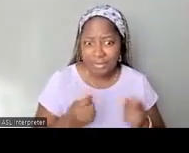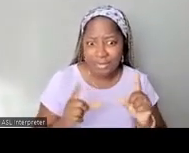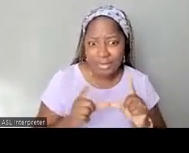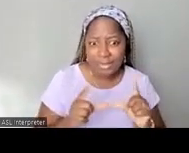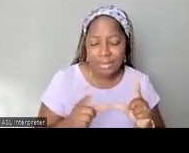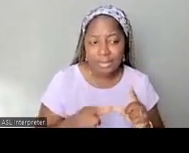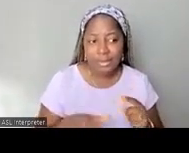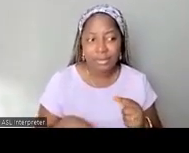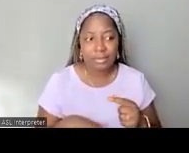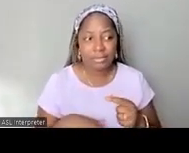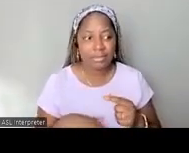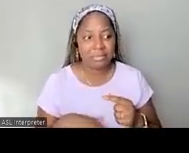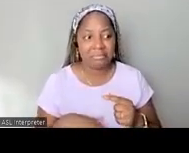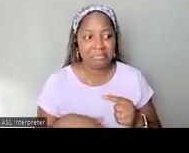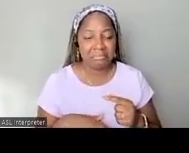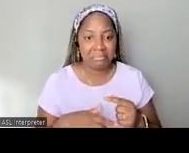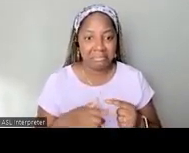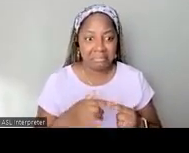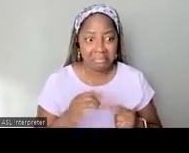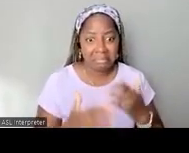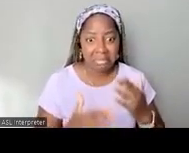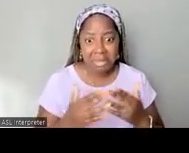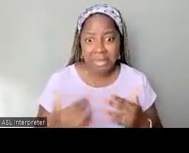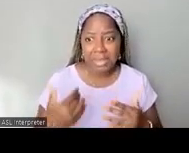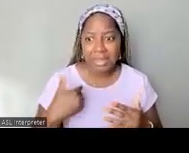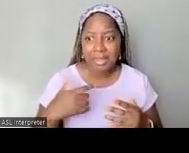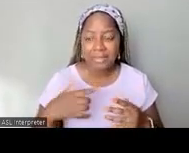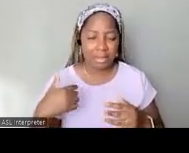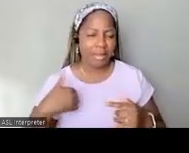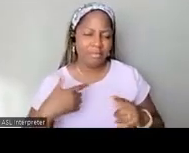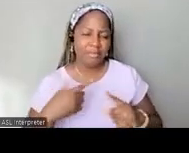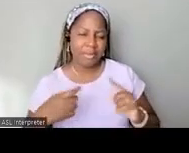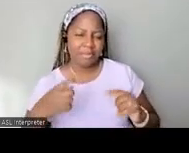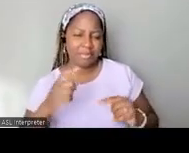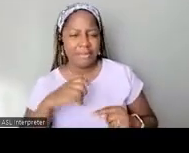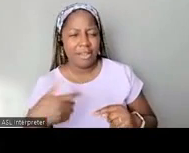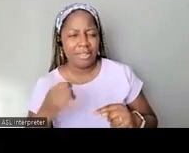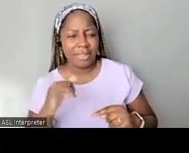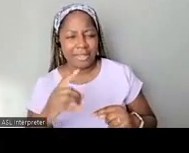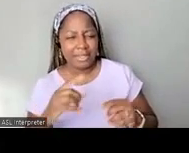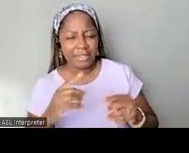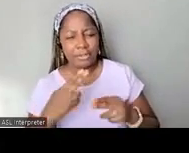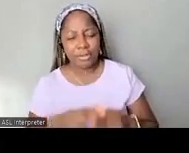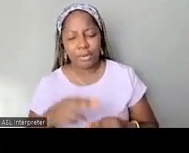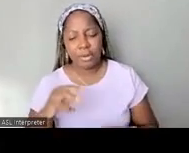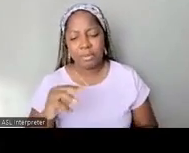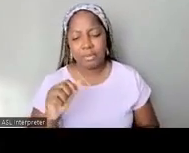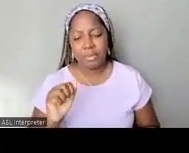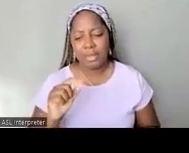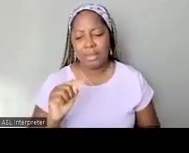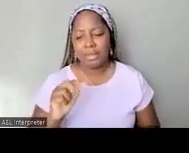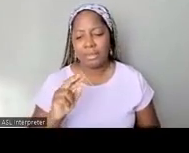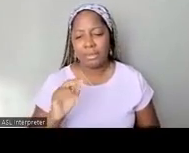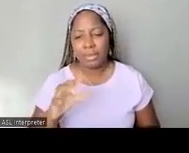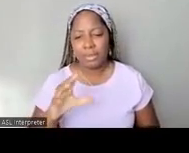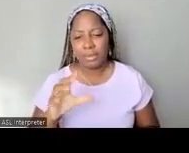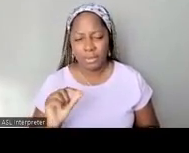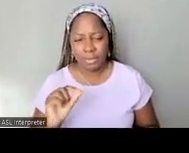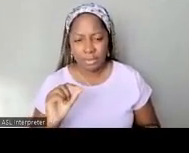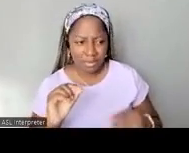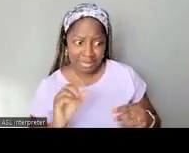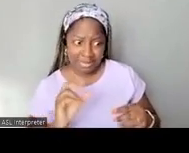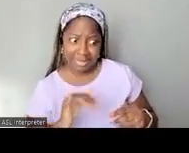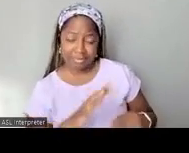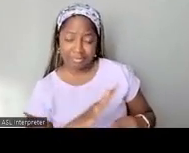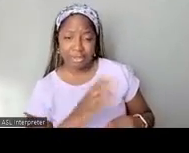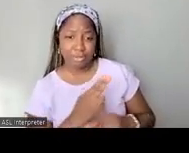kind of driver's license or ID. They might have a matricula. I'm from Texas. And so that's often a type of ID that survivors might be using.